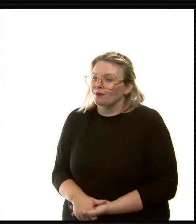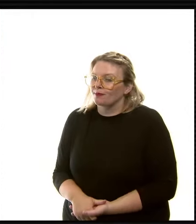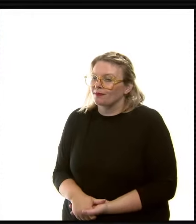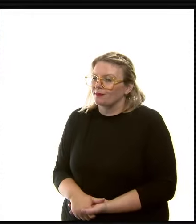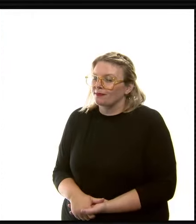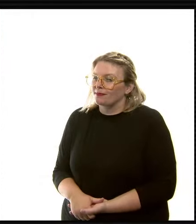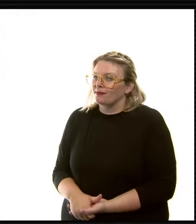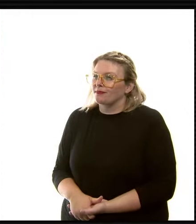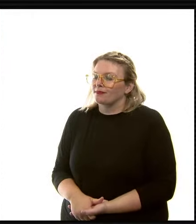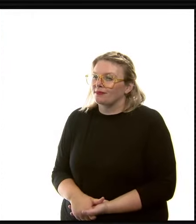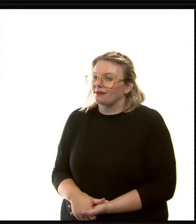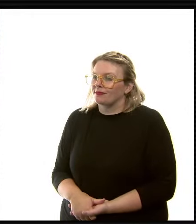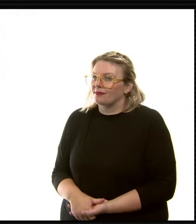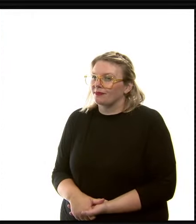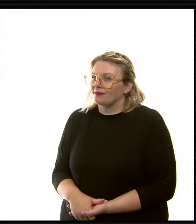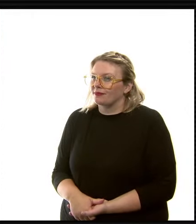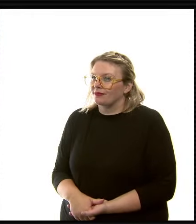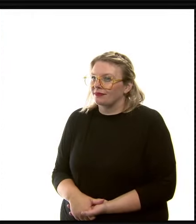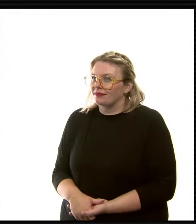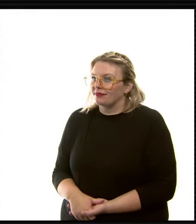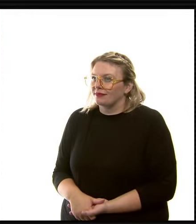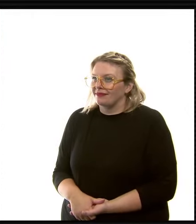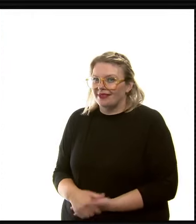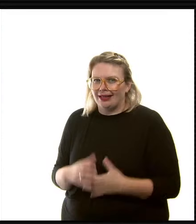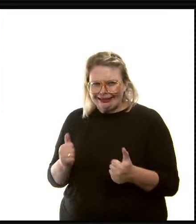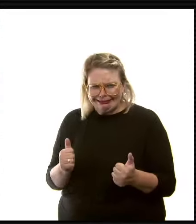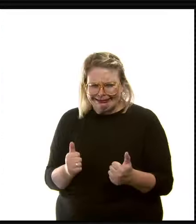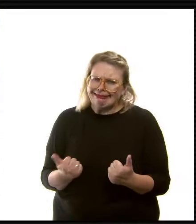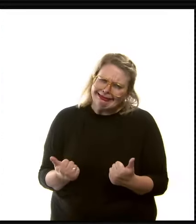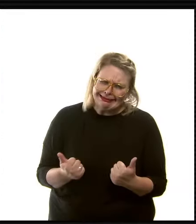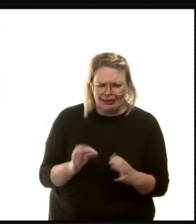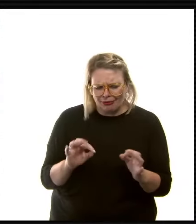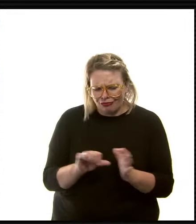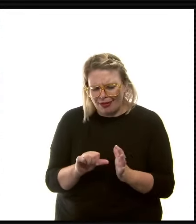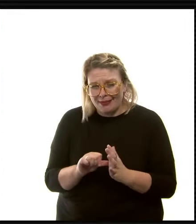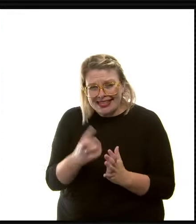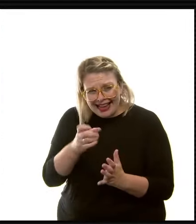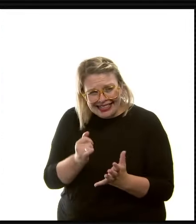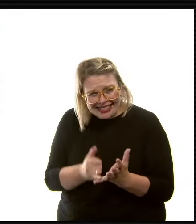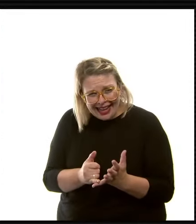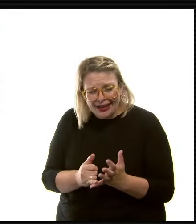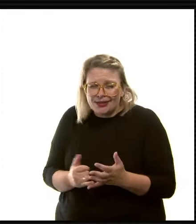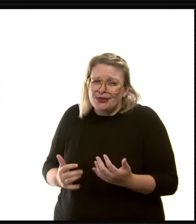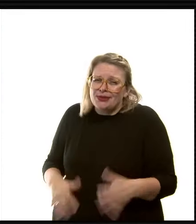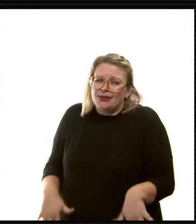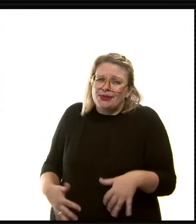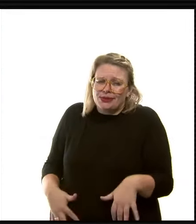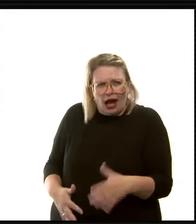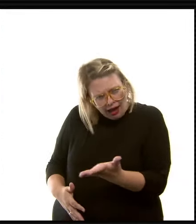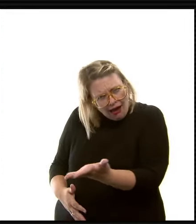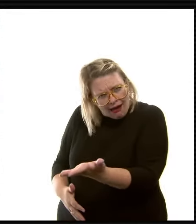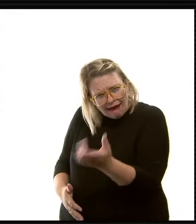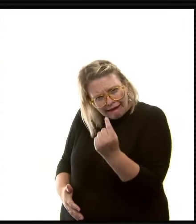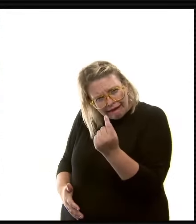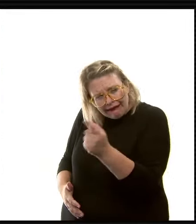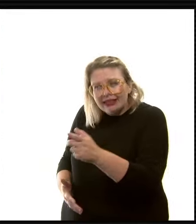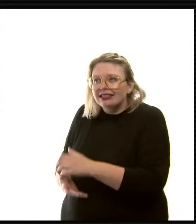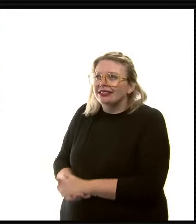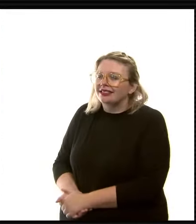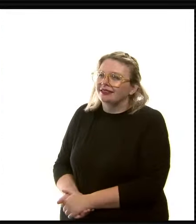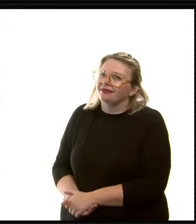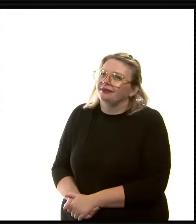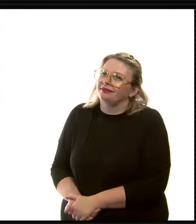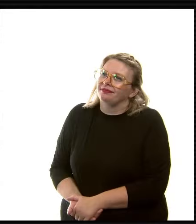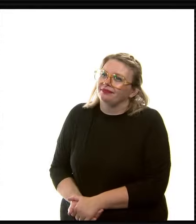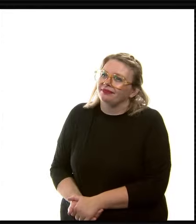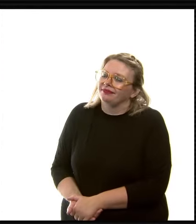hours, all right? Okay, oh my gosh. No problem, I got it. 90 seconds. I've got a lot of belief in you guys. You ready? It's fast that, yeah, but okay.